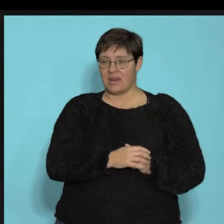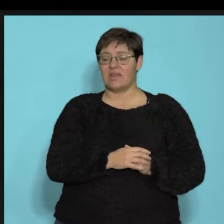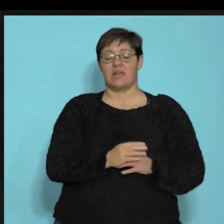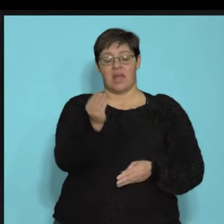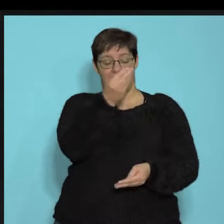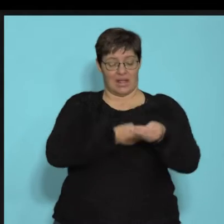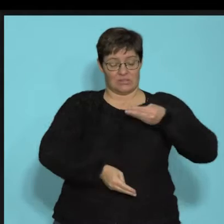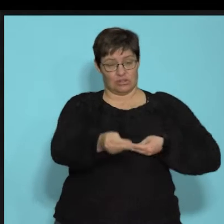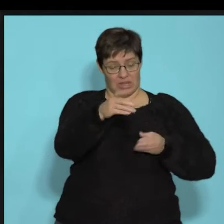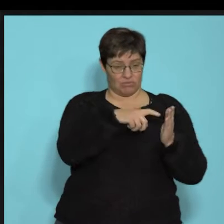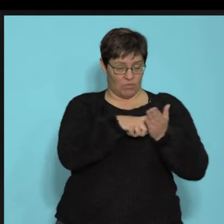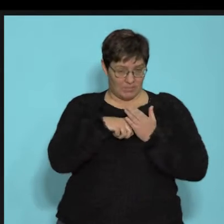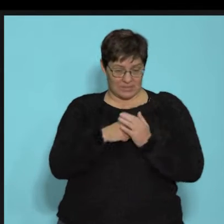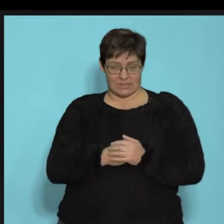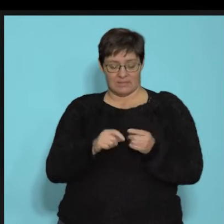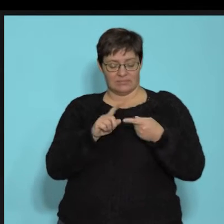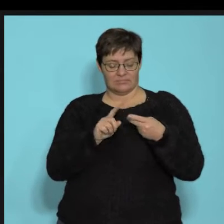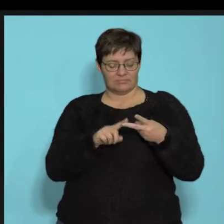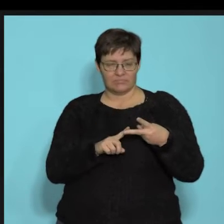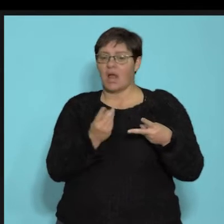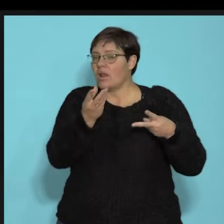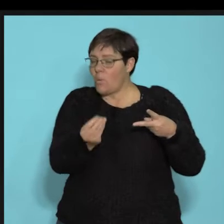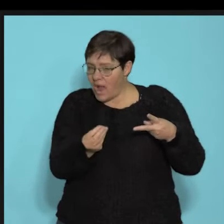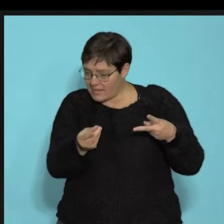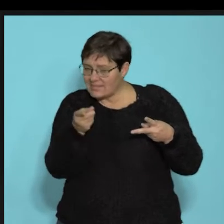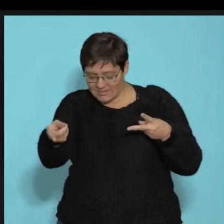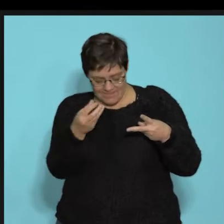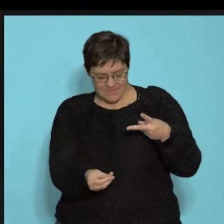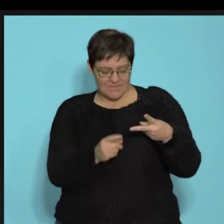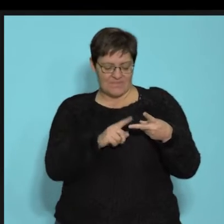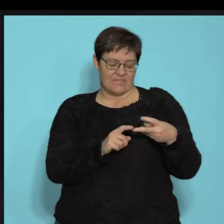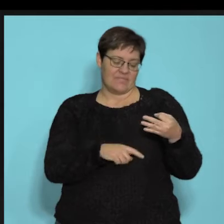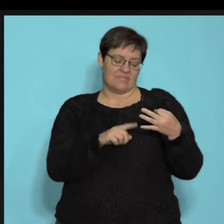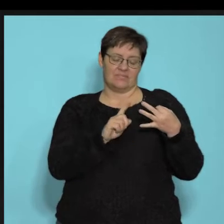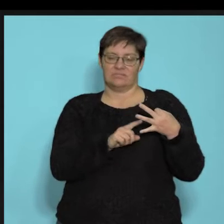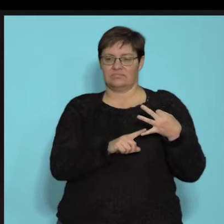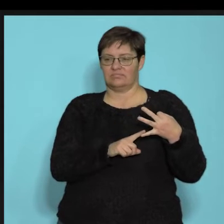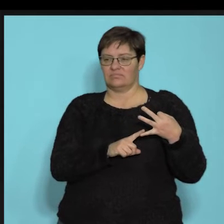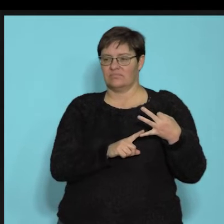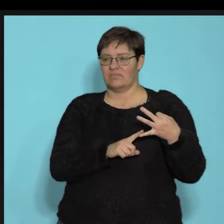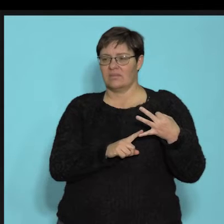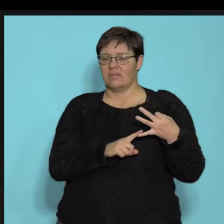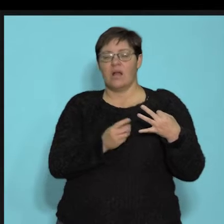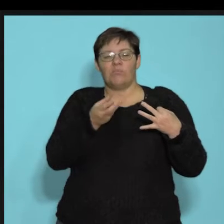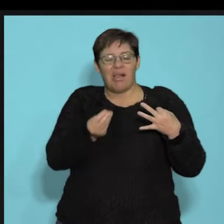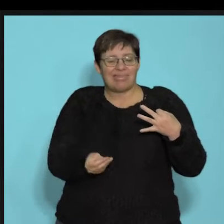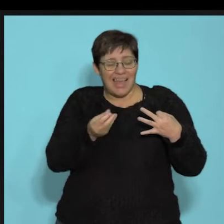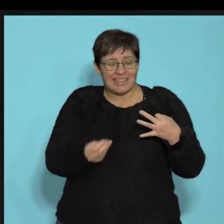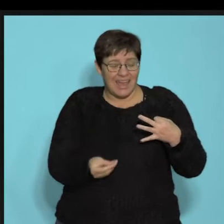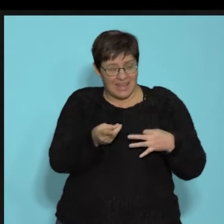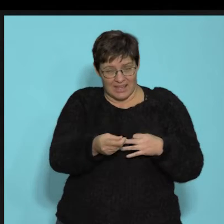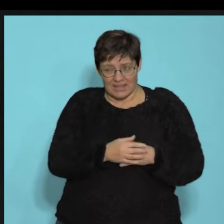gaseous exchange requirement. It's nice and moist, so it's thin, right? It's moist. There's a